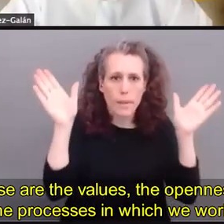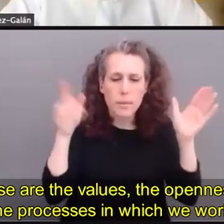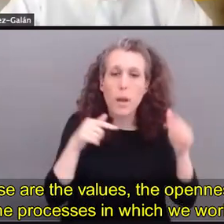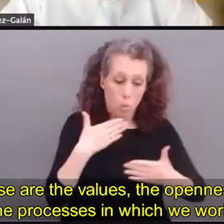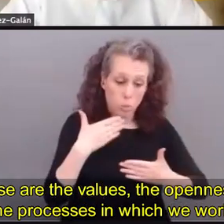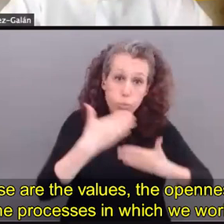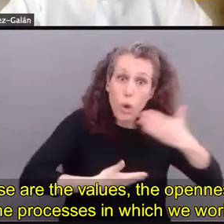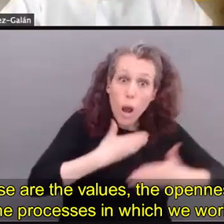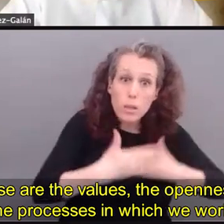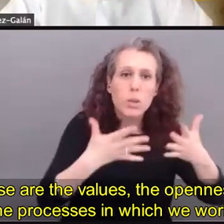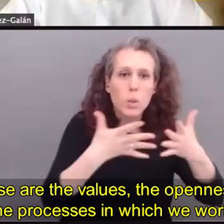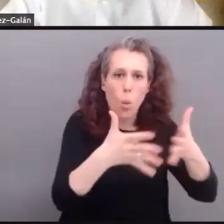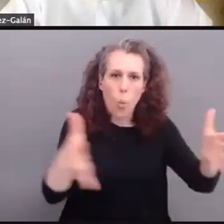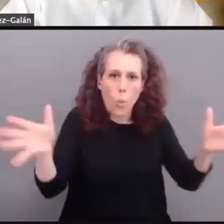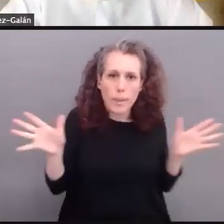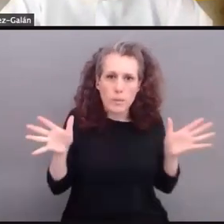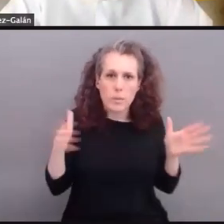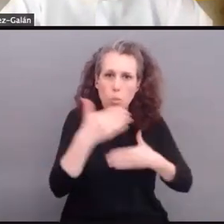in which we work.